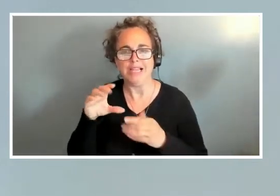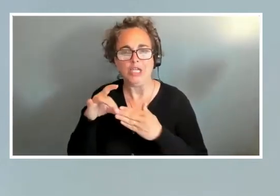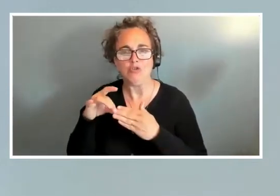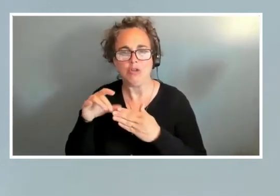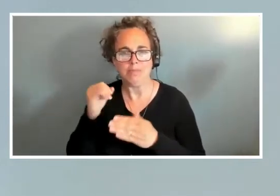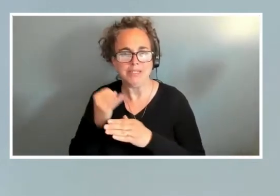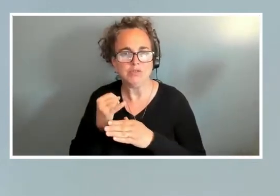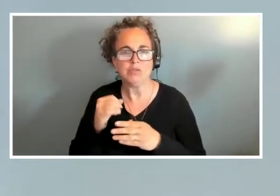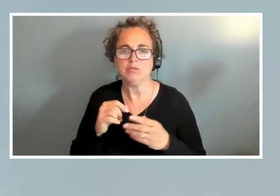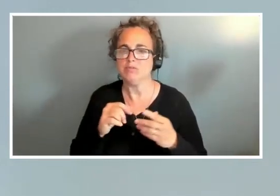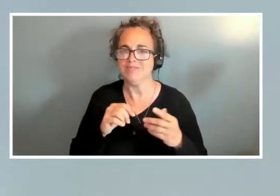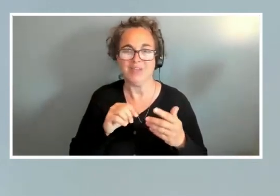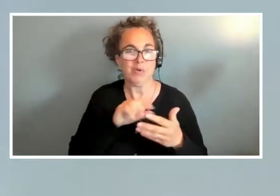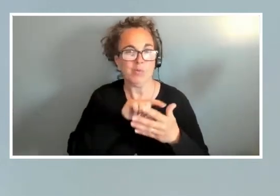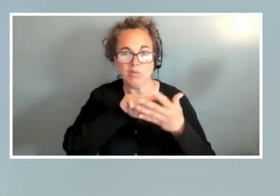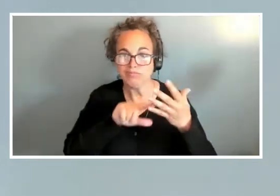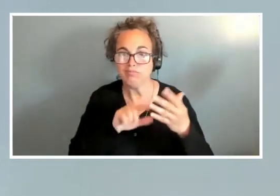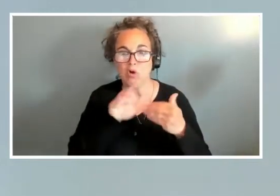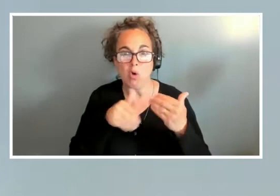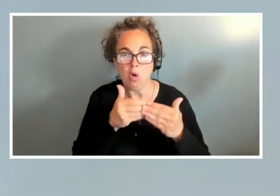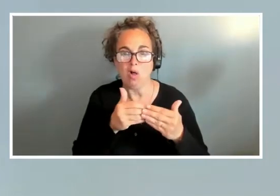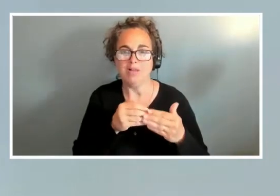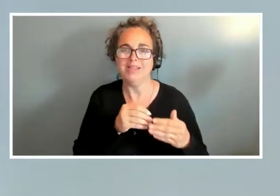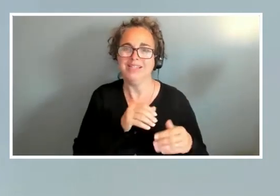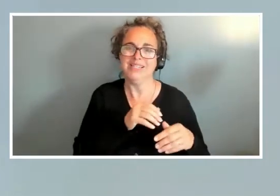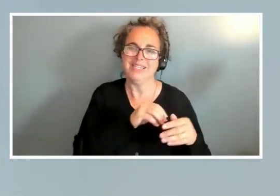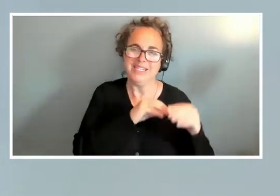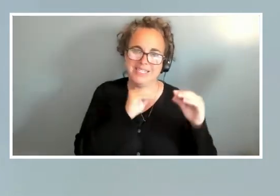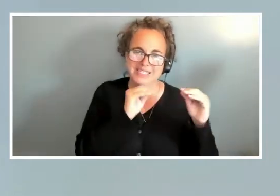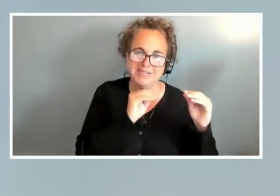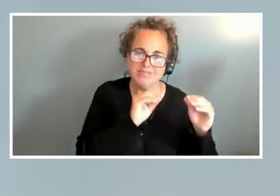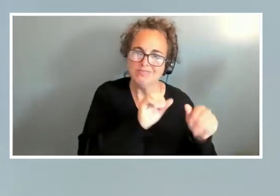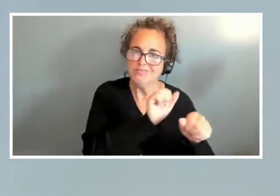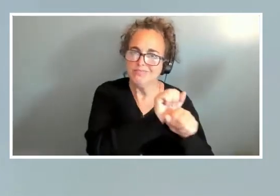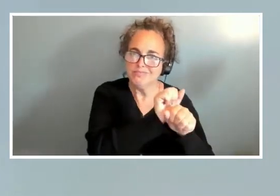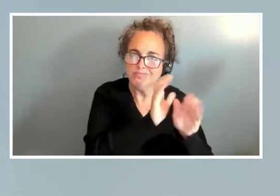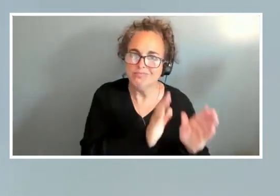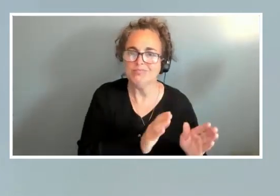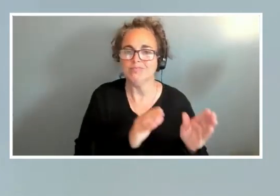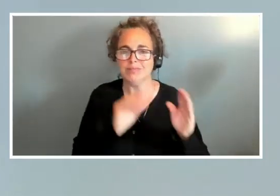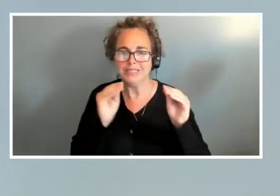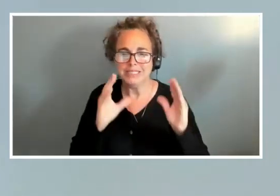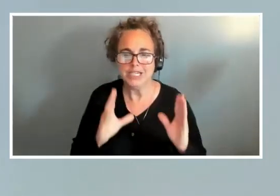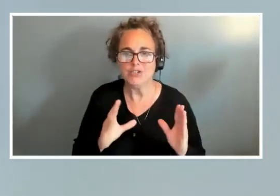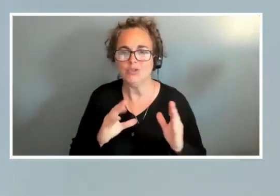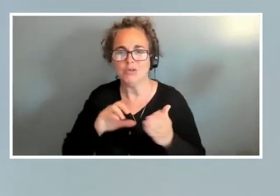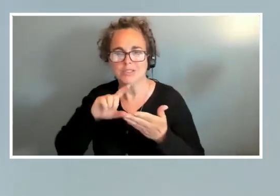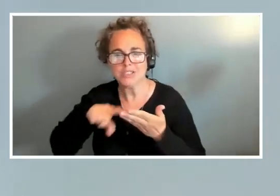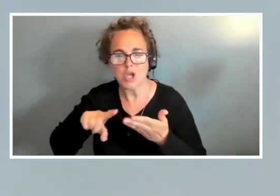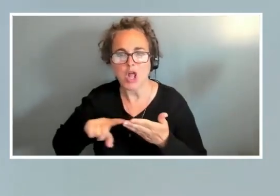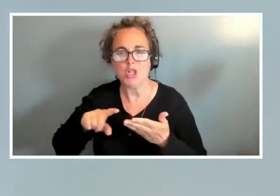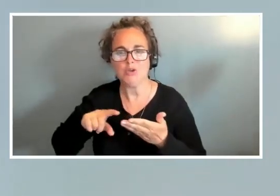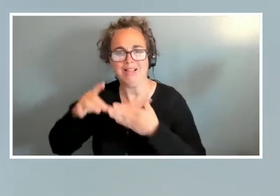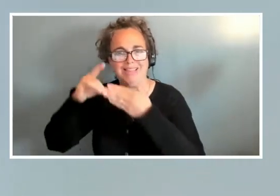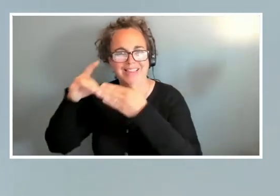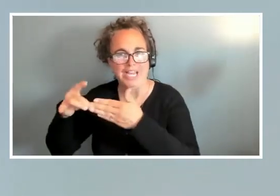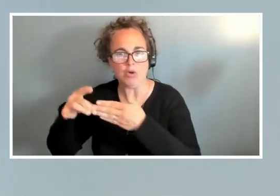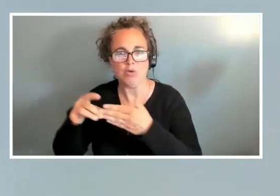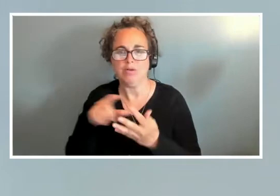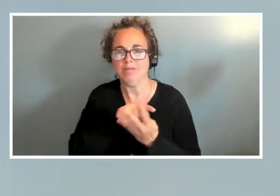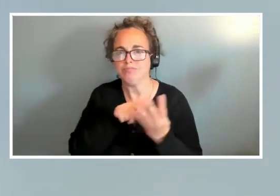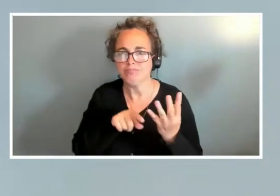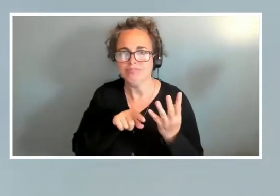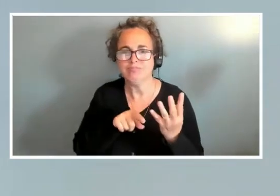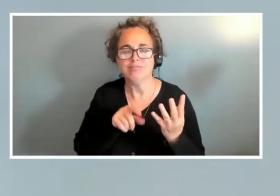teacher scholar leaders. And we help people to see that writing papers wasn't just about academic